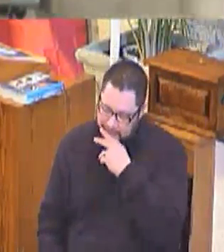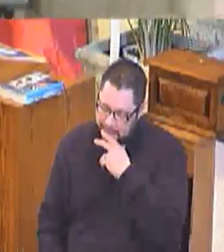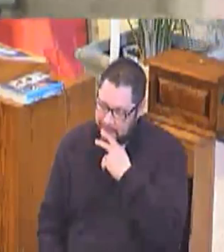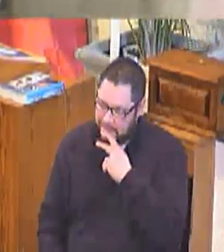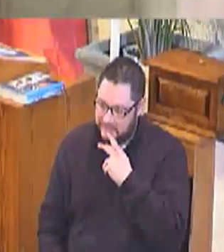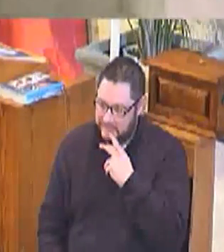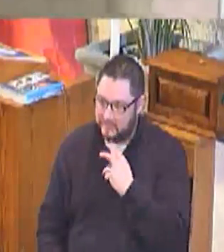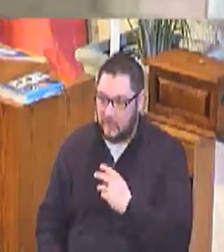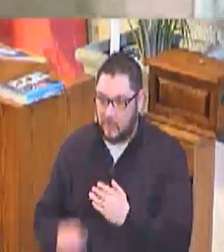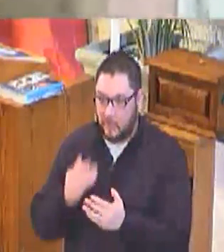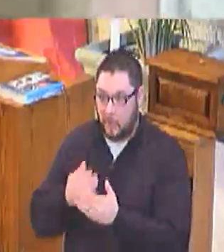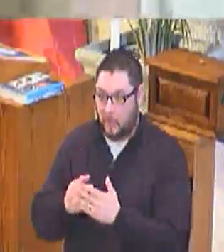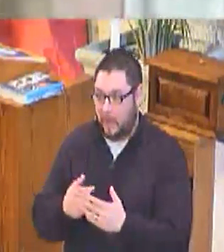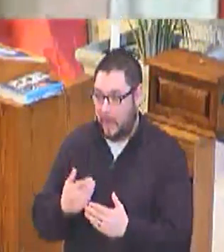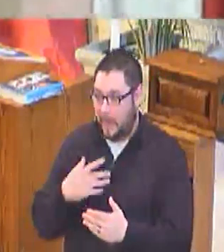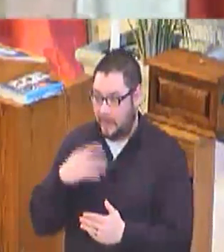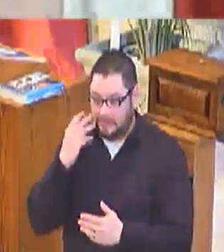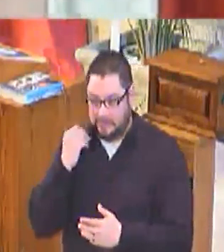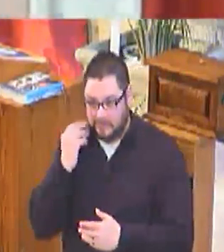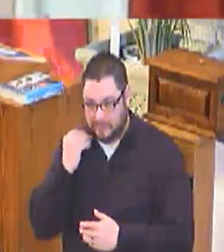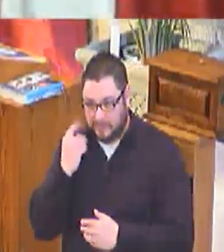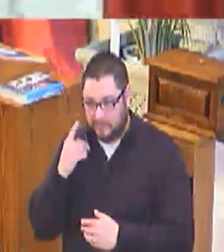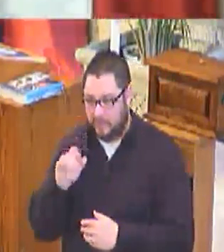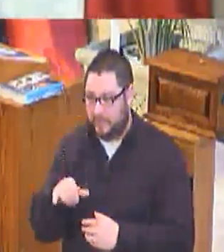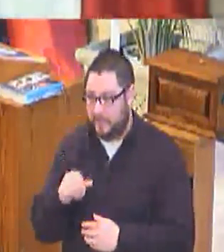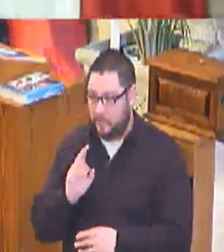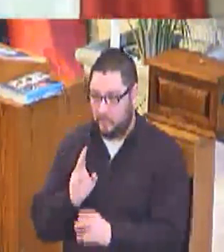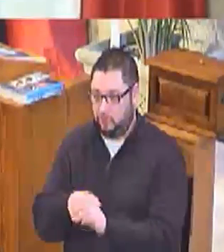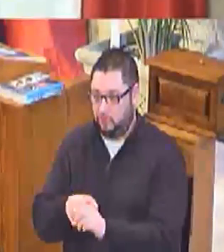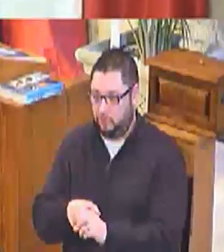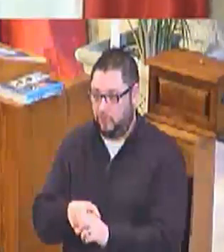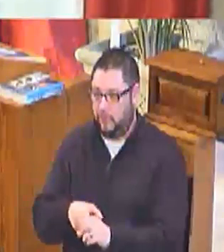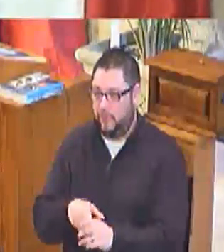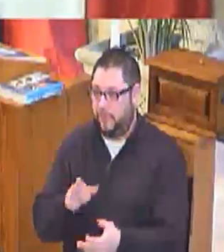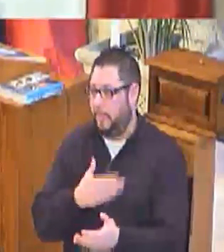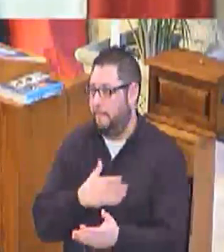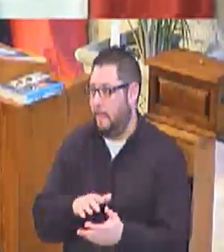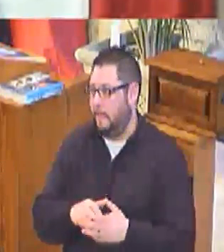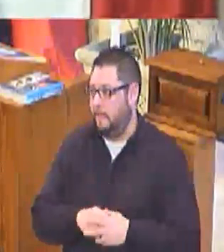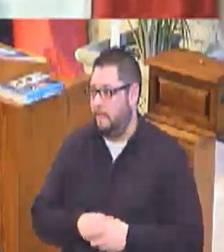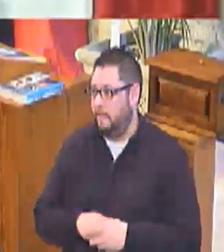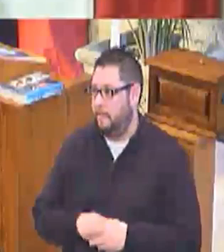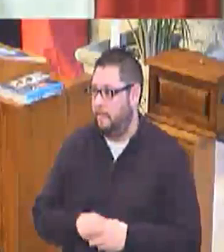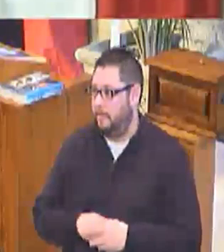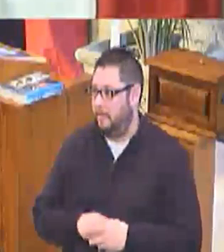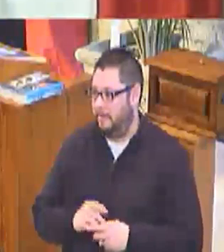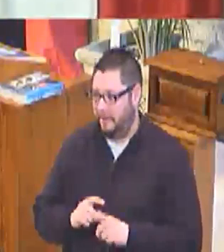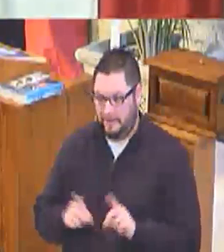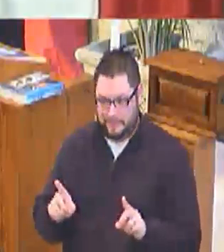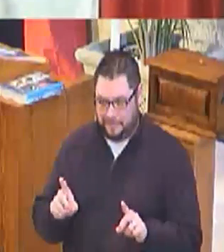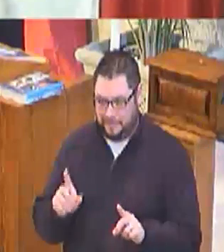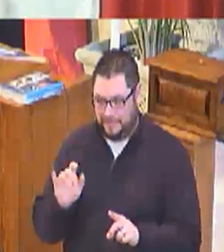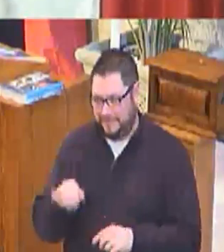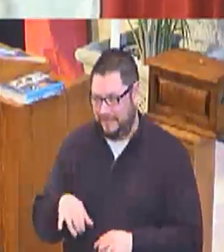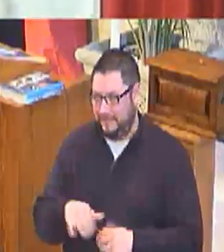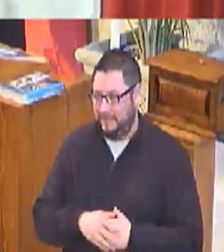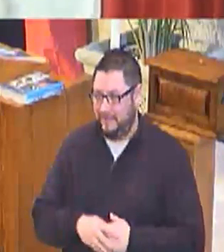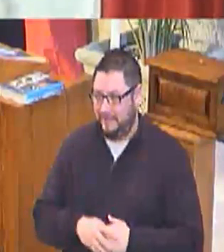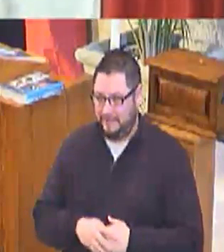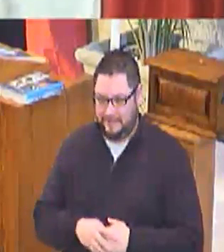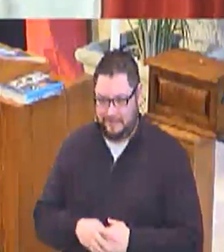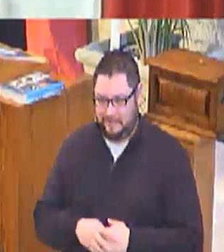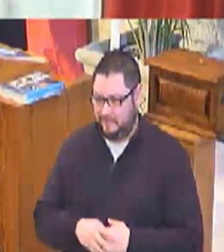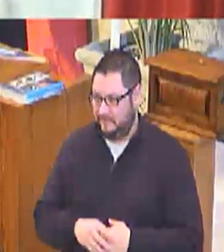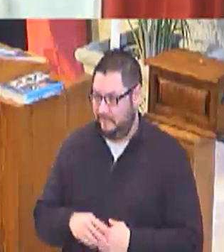So the closest thing I got to that was joining the band. But band, second